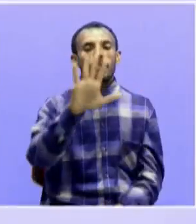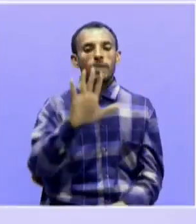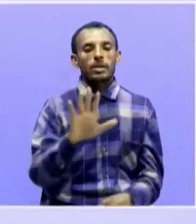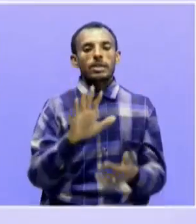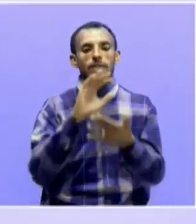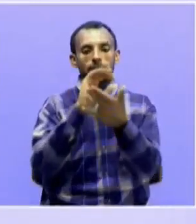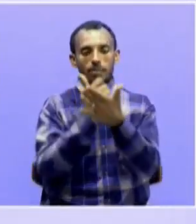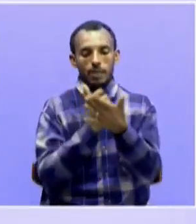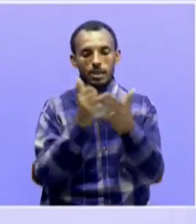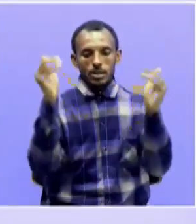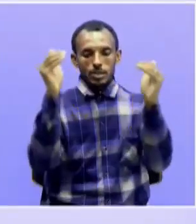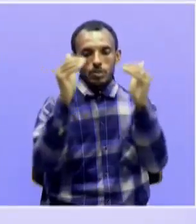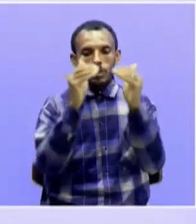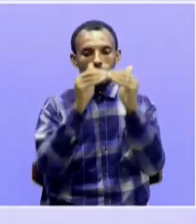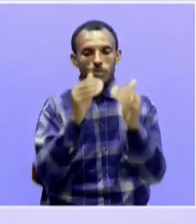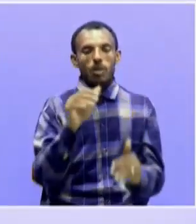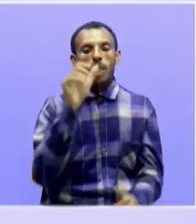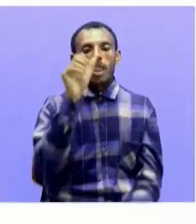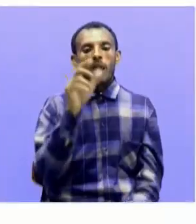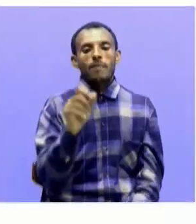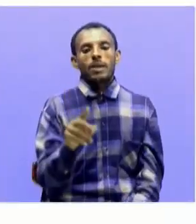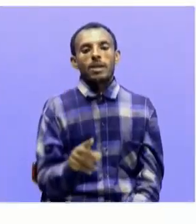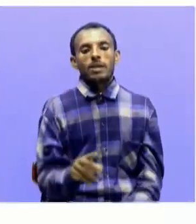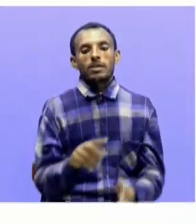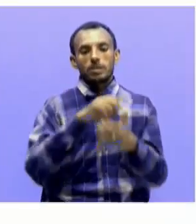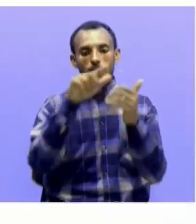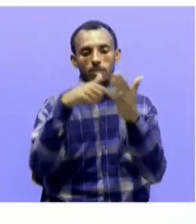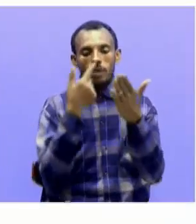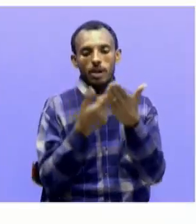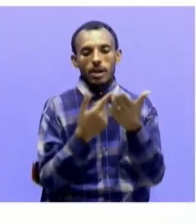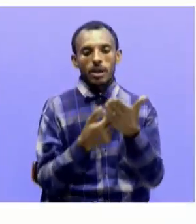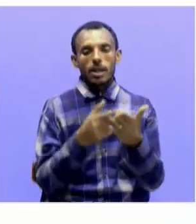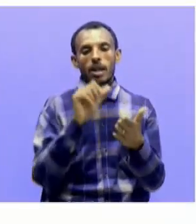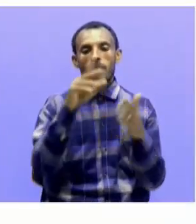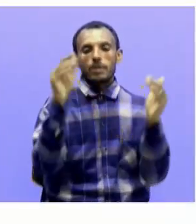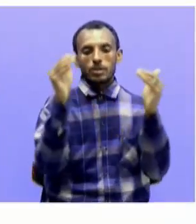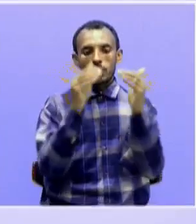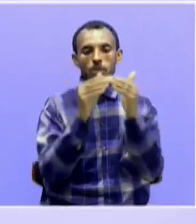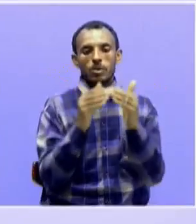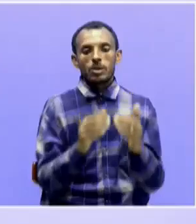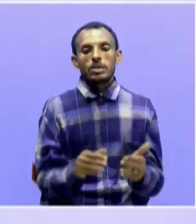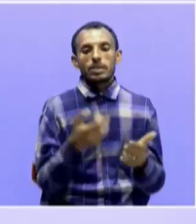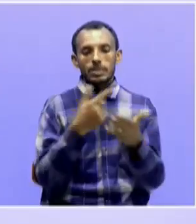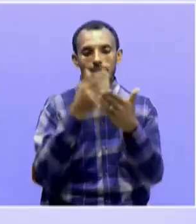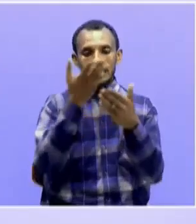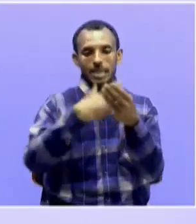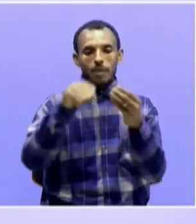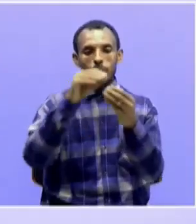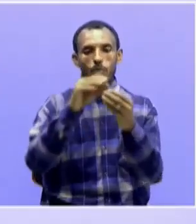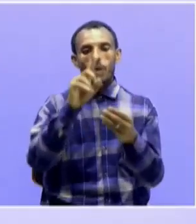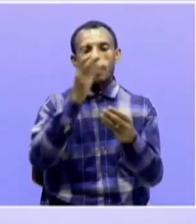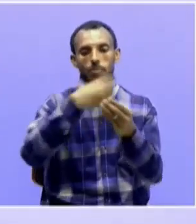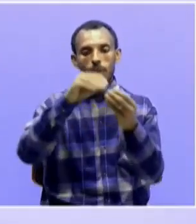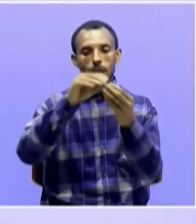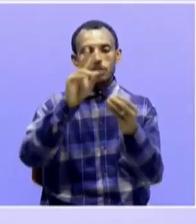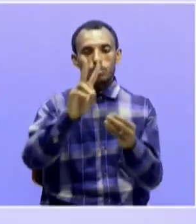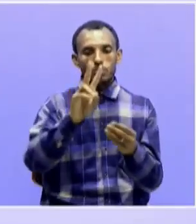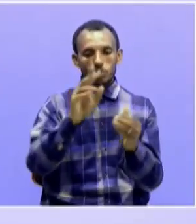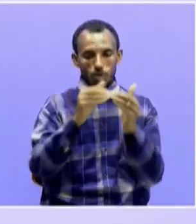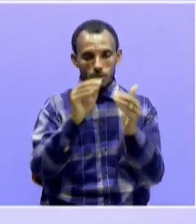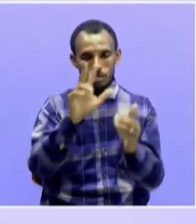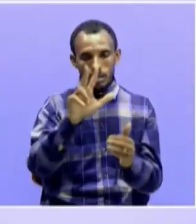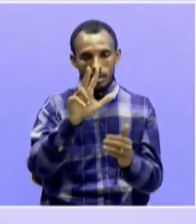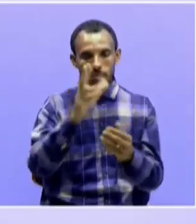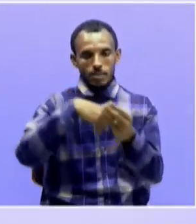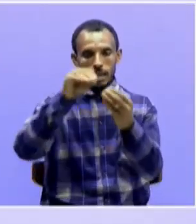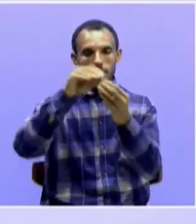is given. The mean is 11. Therefore here 11 is equal to this sum. 1 plus 2 is 3.